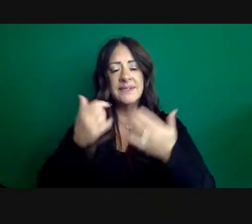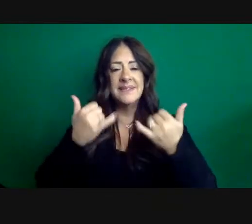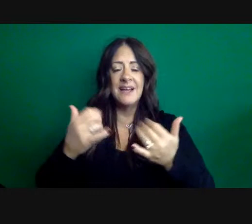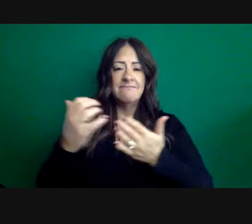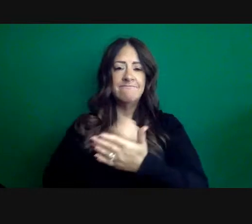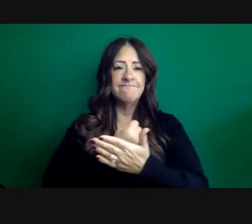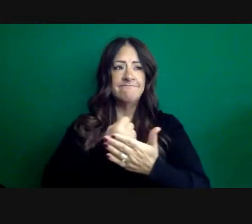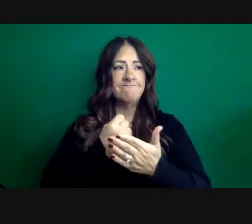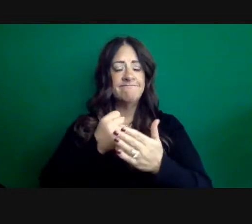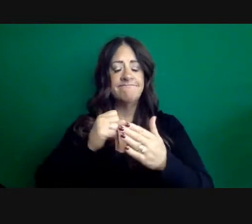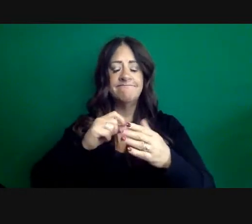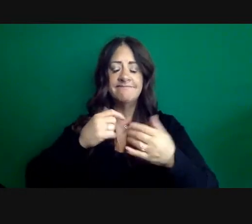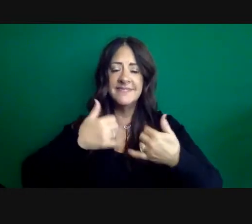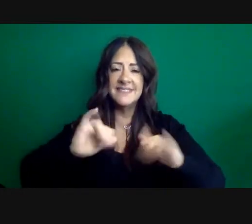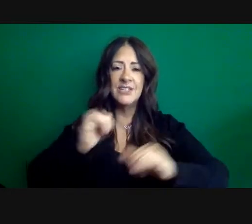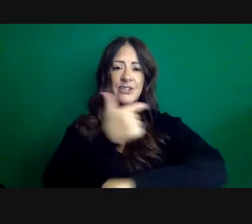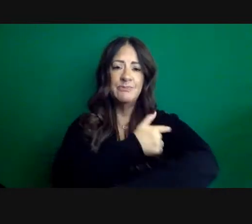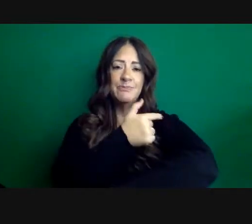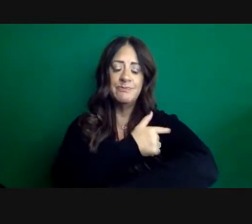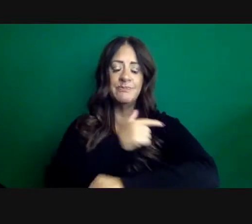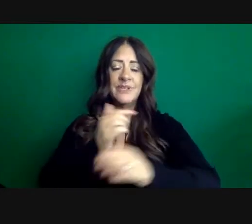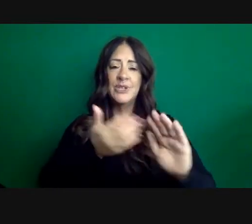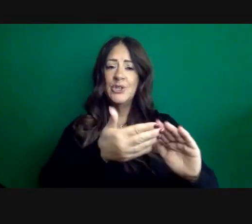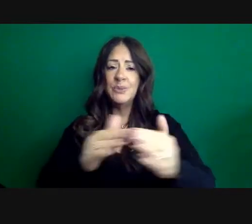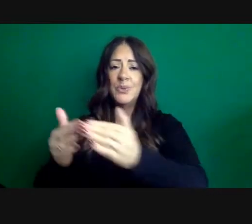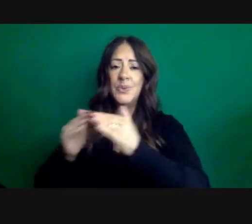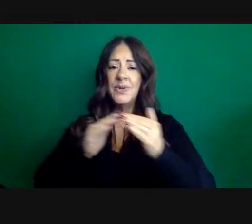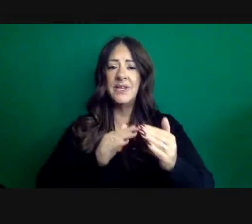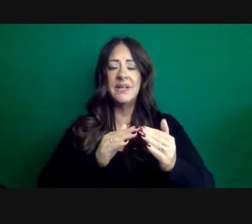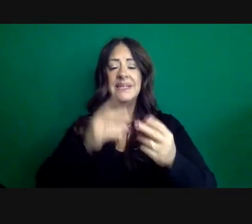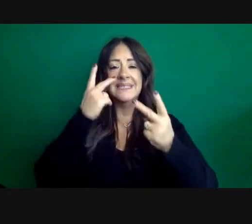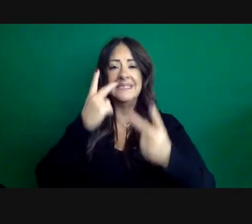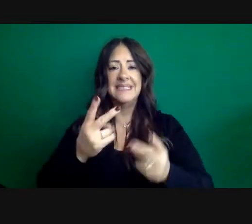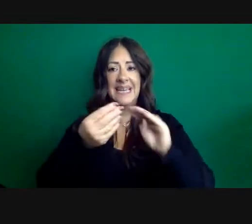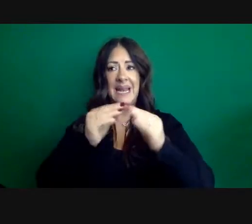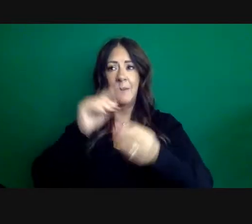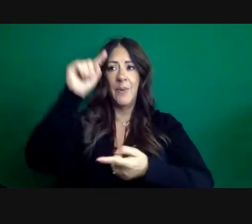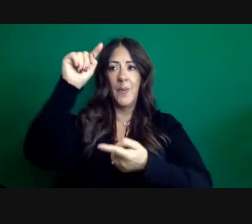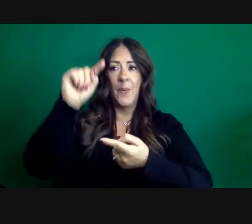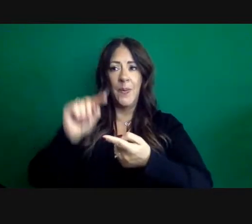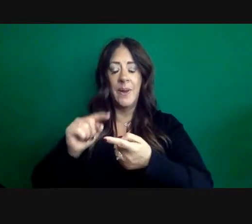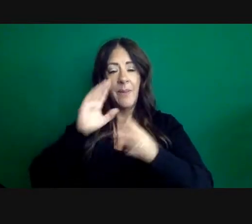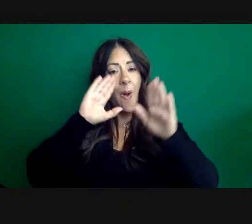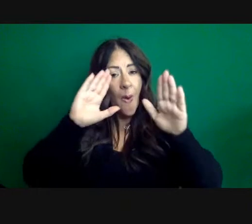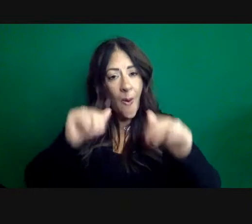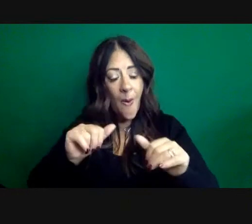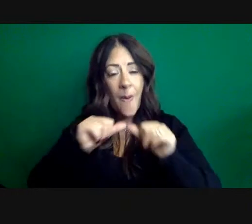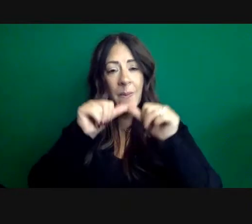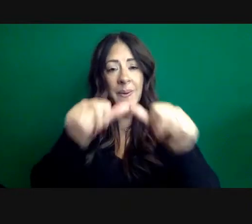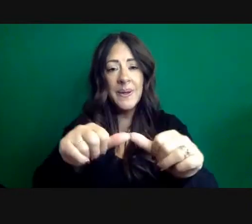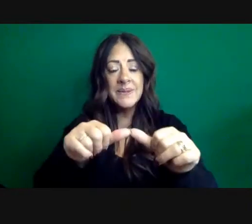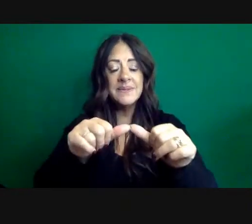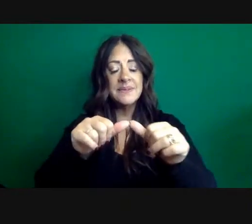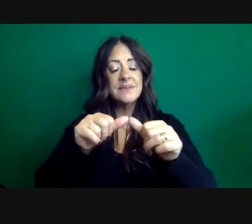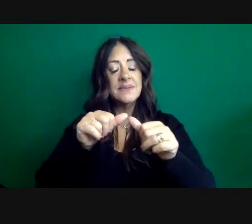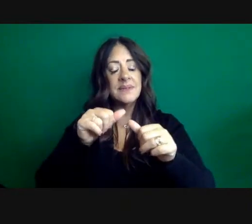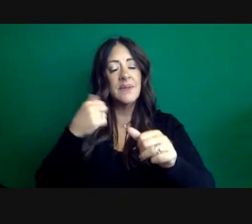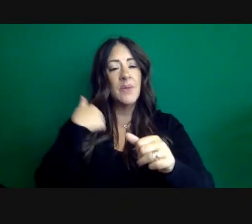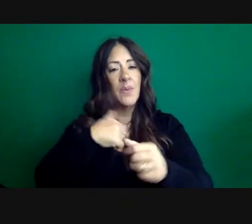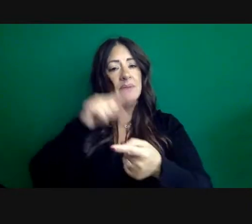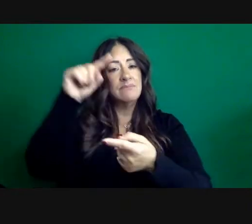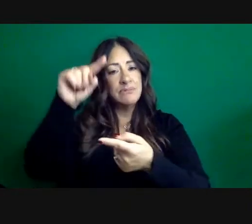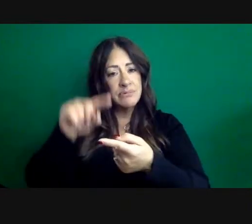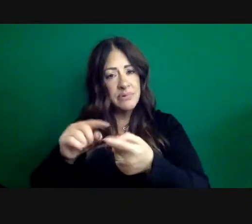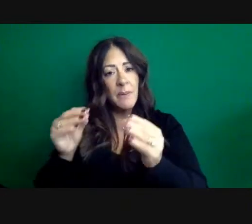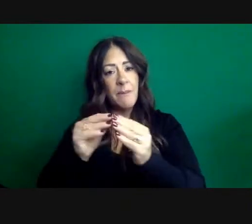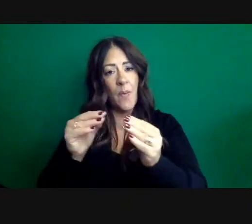of vaccinating our communities, seeing the trends come down. I hope and continue to hope that we'll see those trends come down